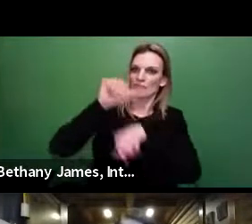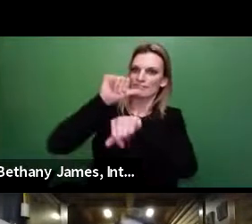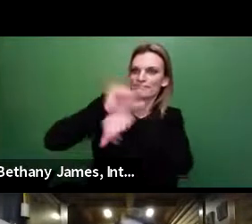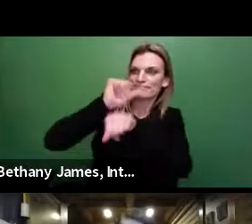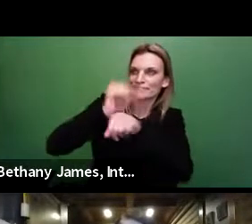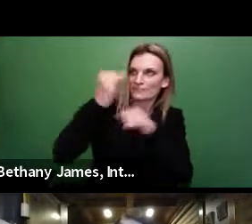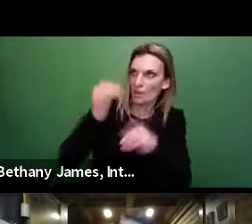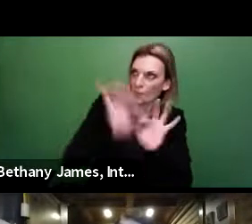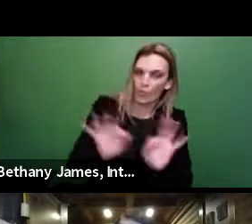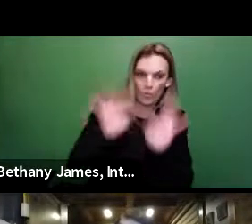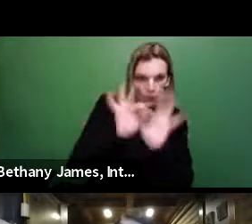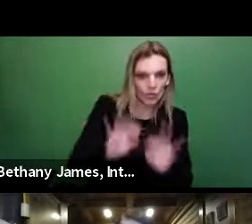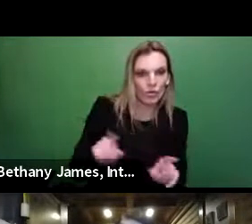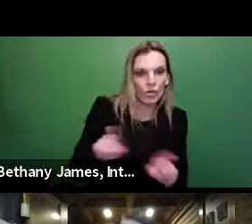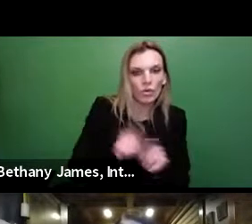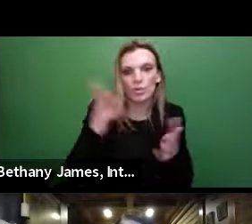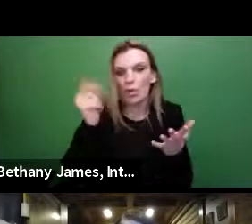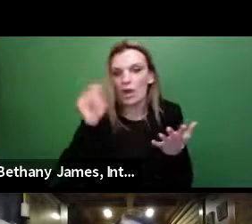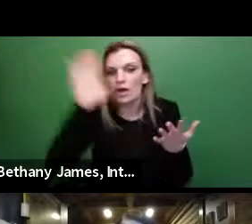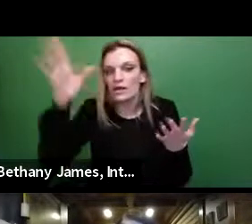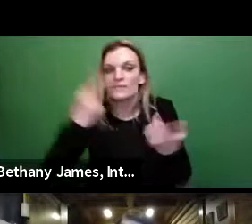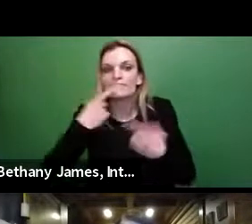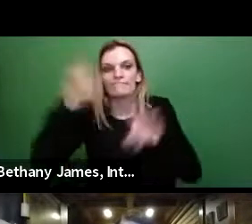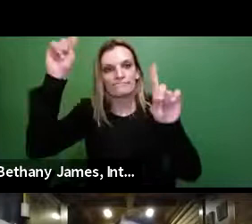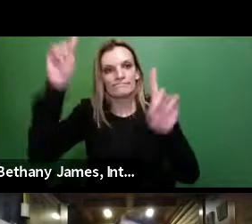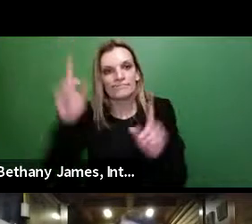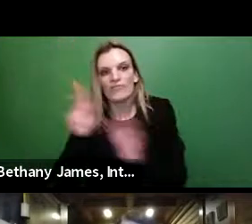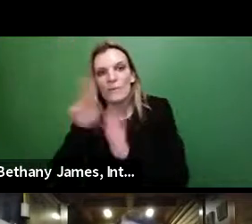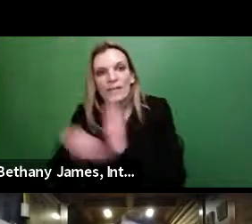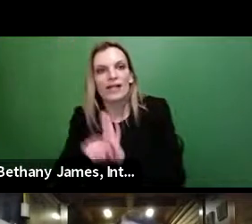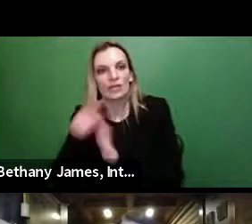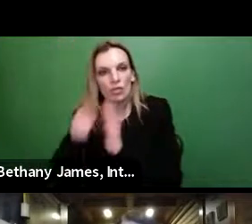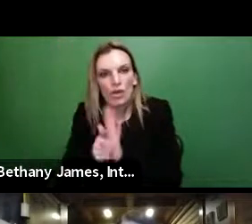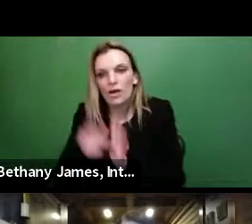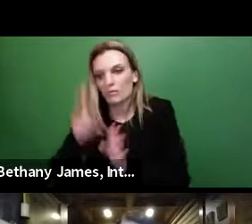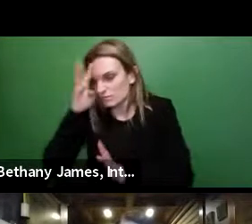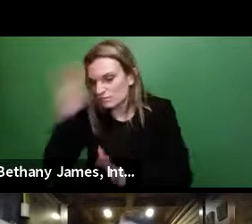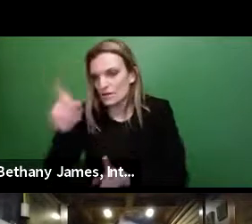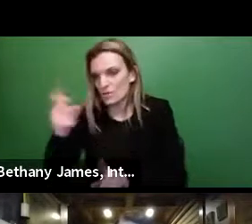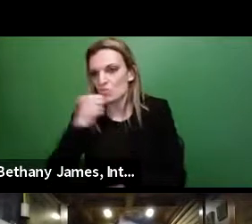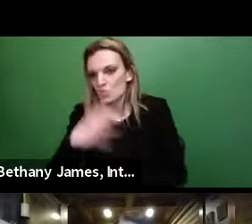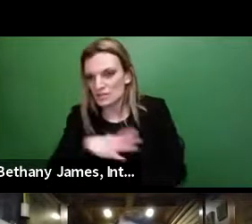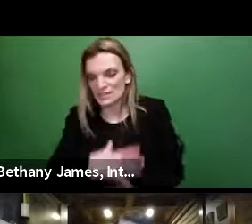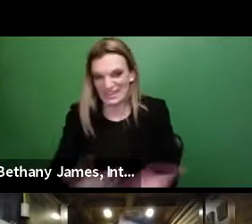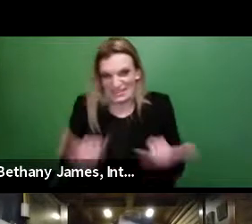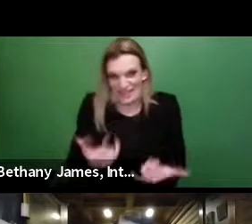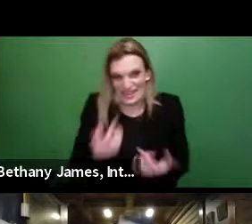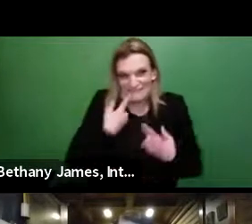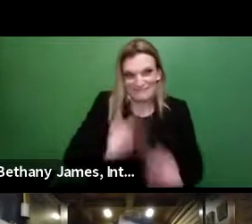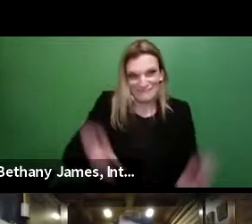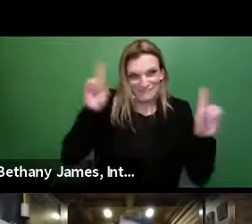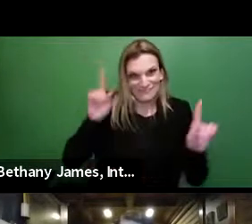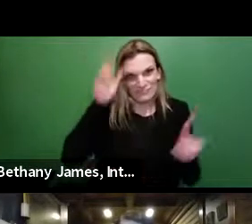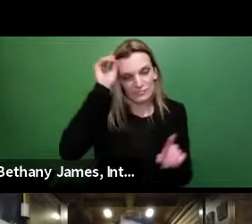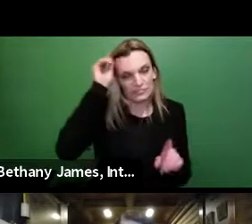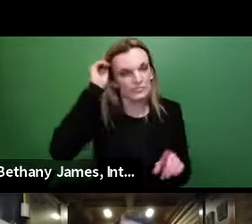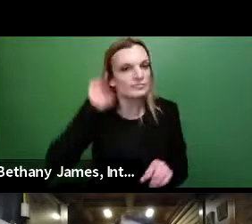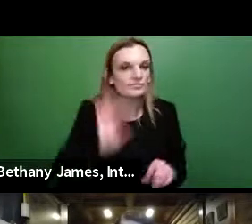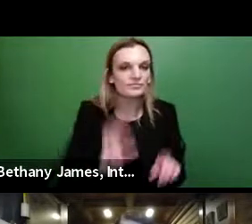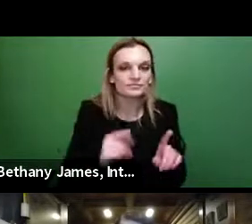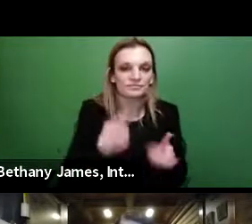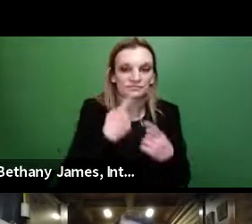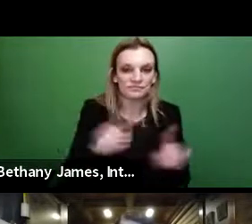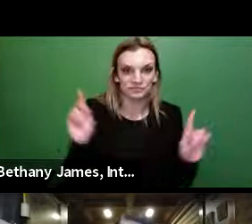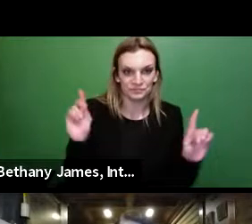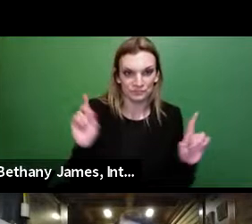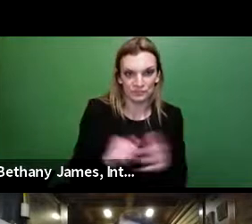outcomes. So just today, we announced with the Michigan Women's Commission that we are, we announced